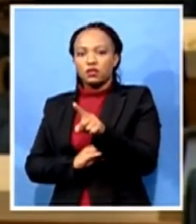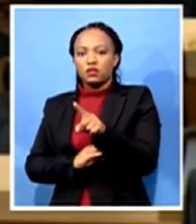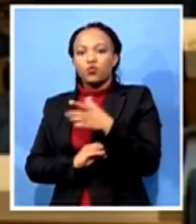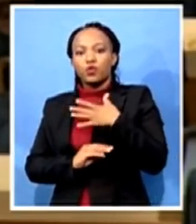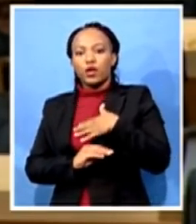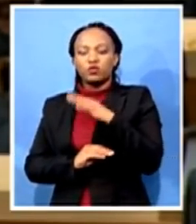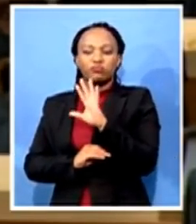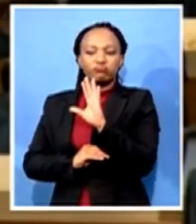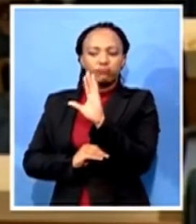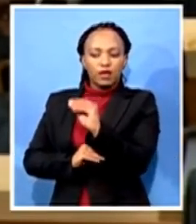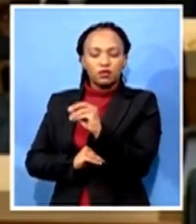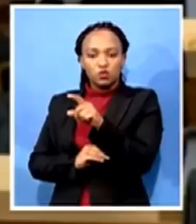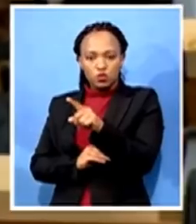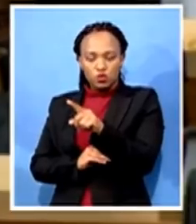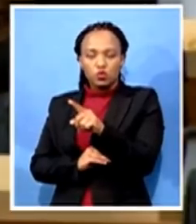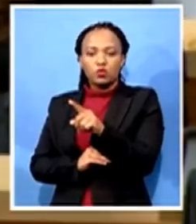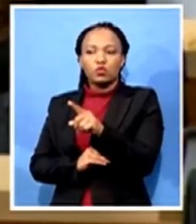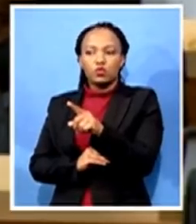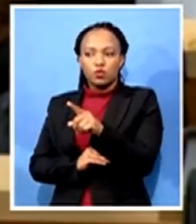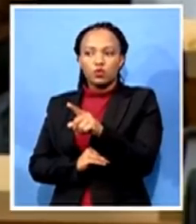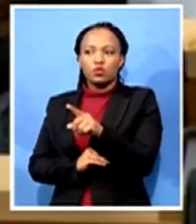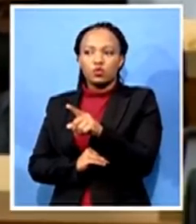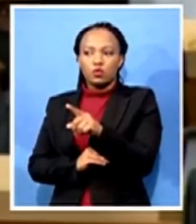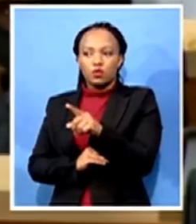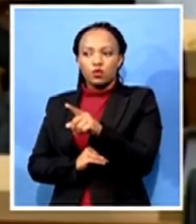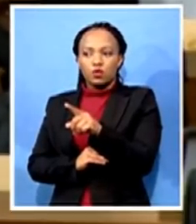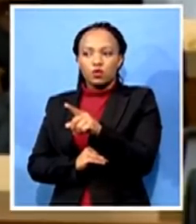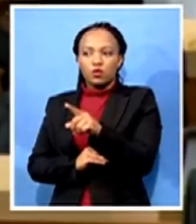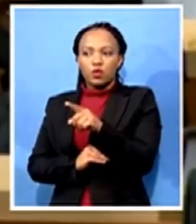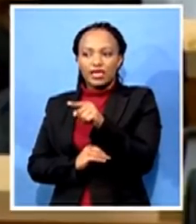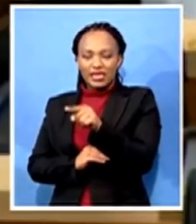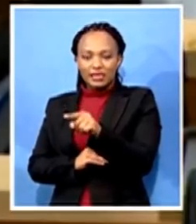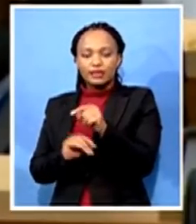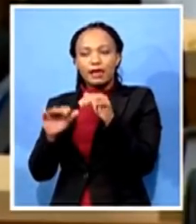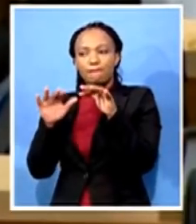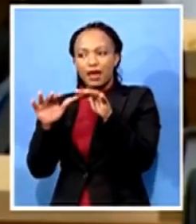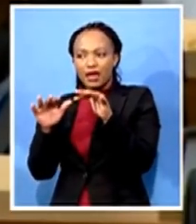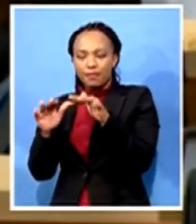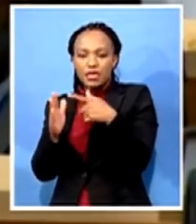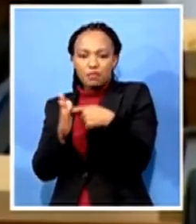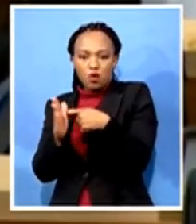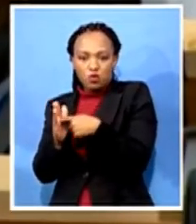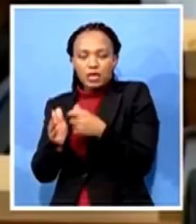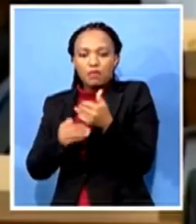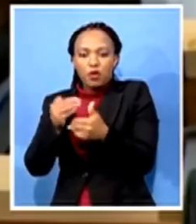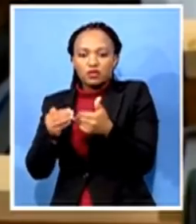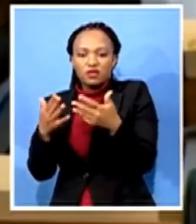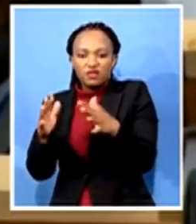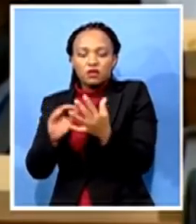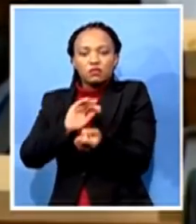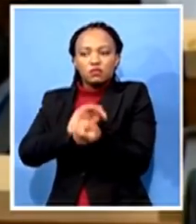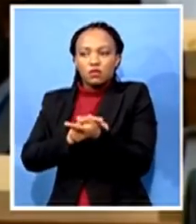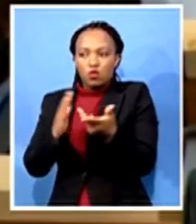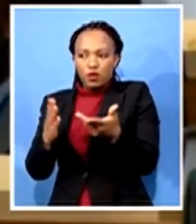There was, in fact, a public procurement process that took place in the first half of